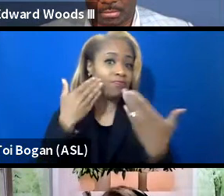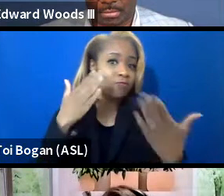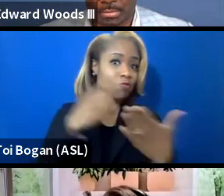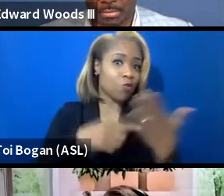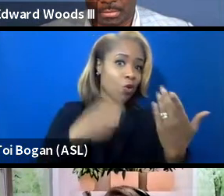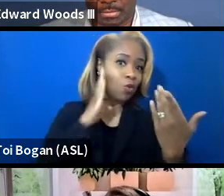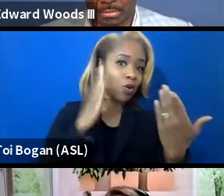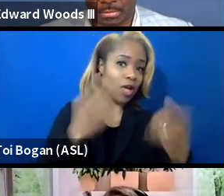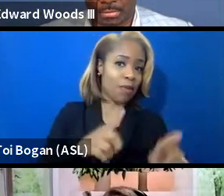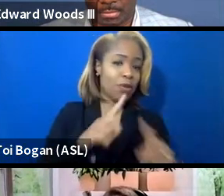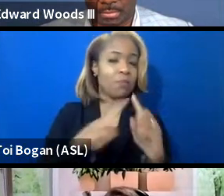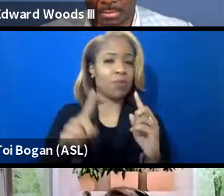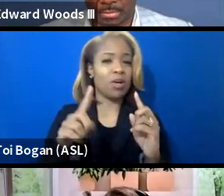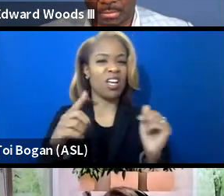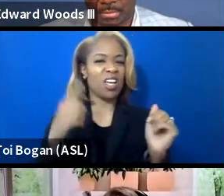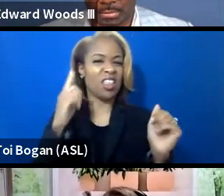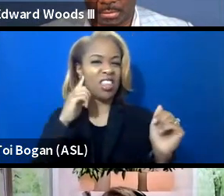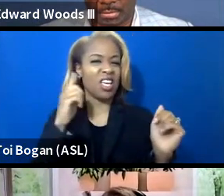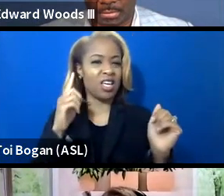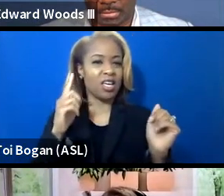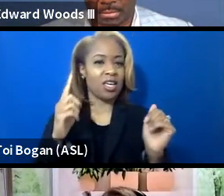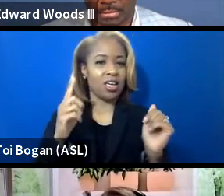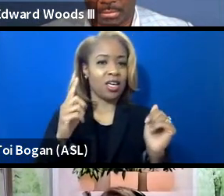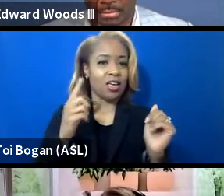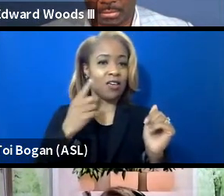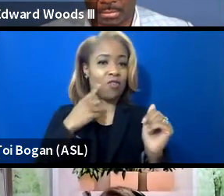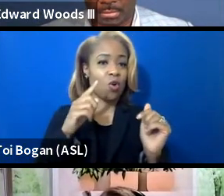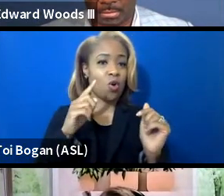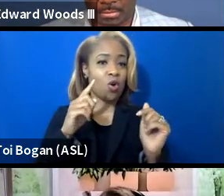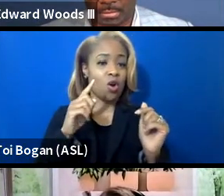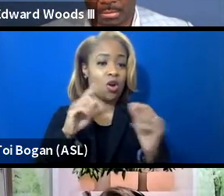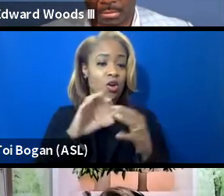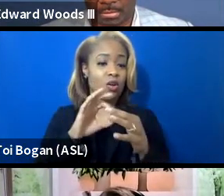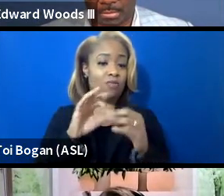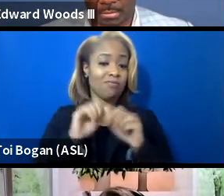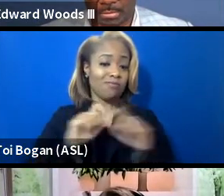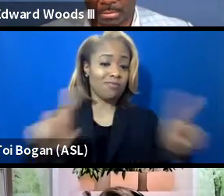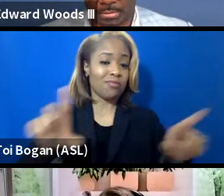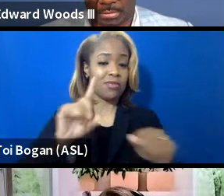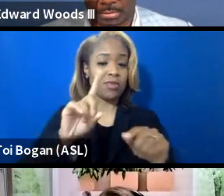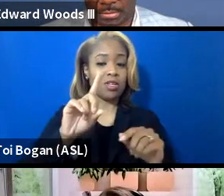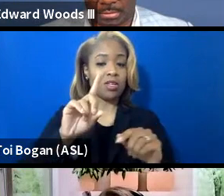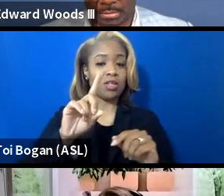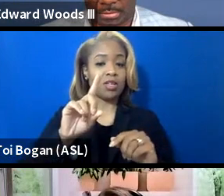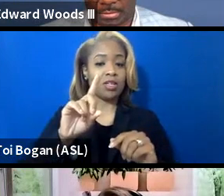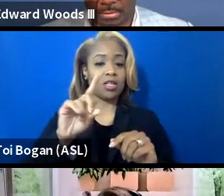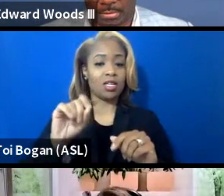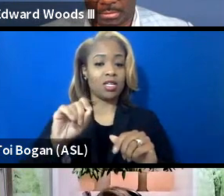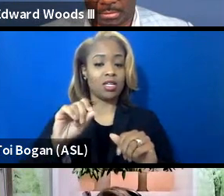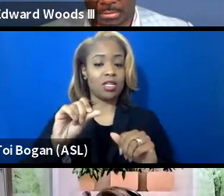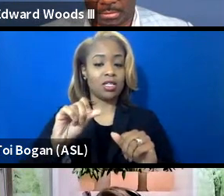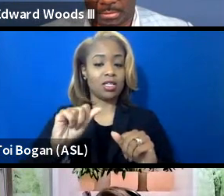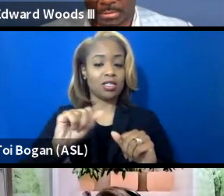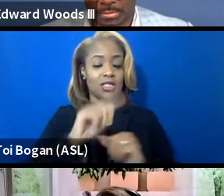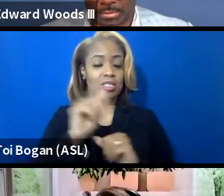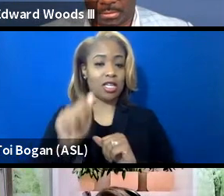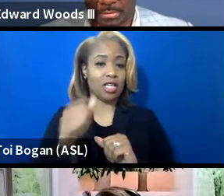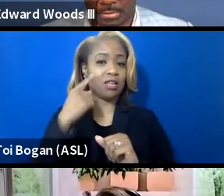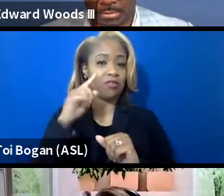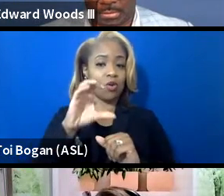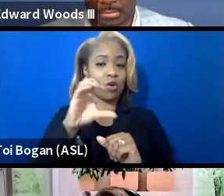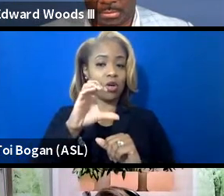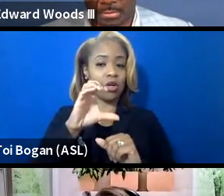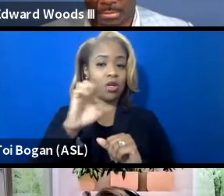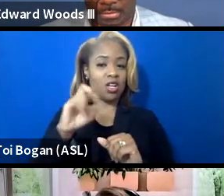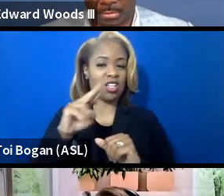think that the anticipated effects on the release date of the census is the clear possibility that it would